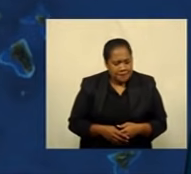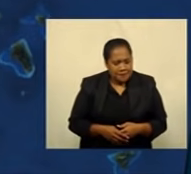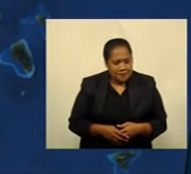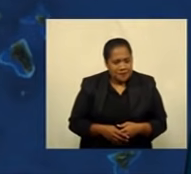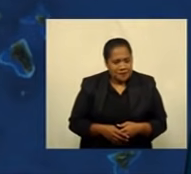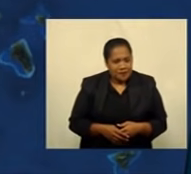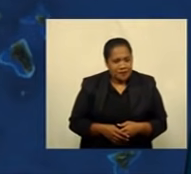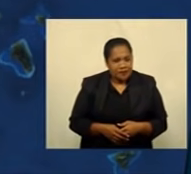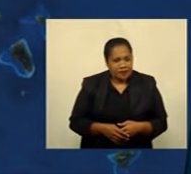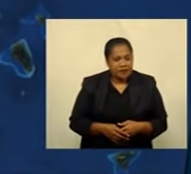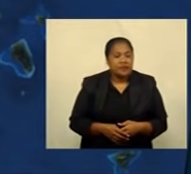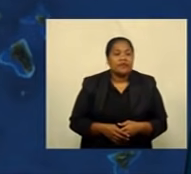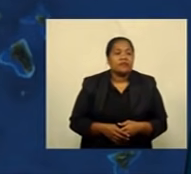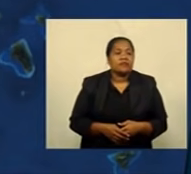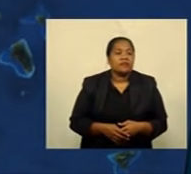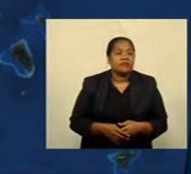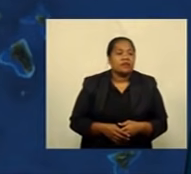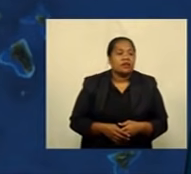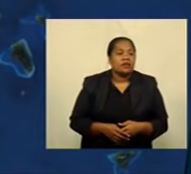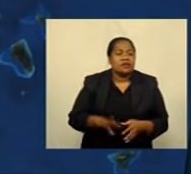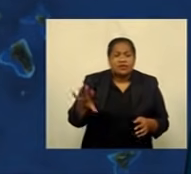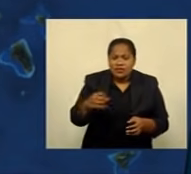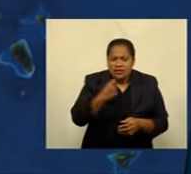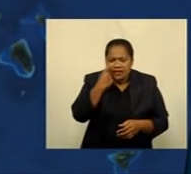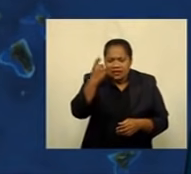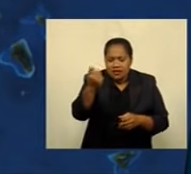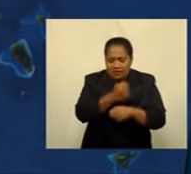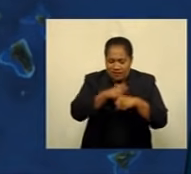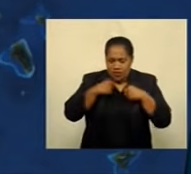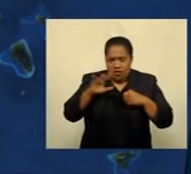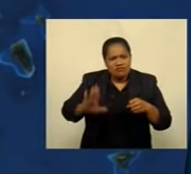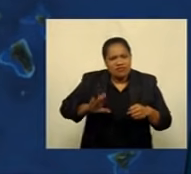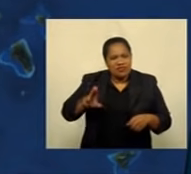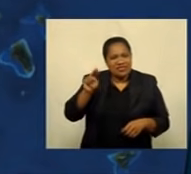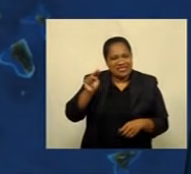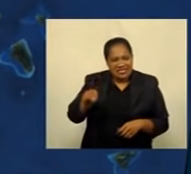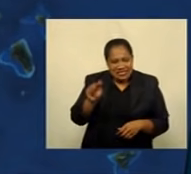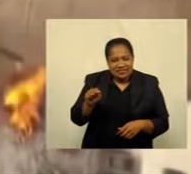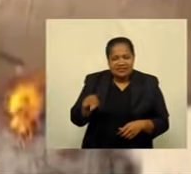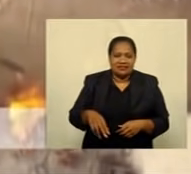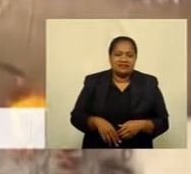to atone for our sins and to take care of our poor and needy as a social responsibility.